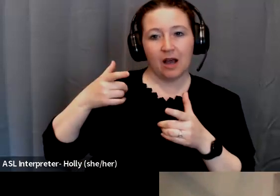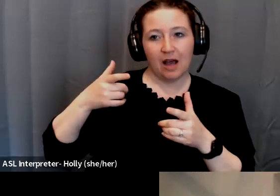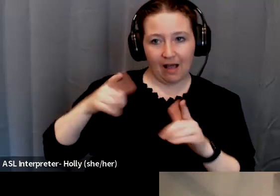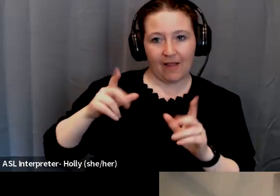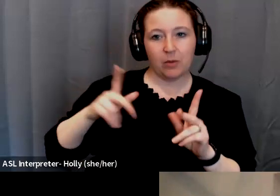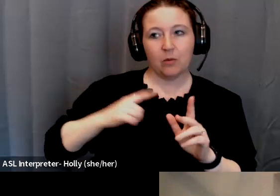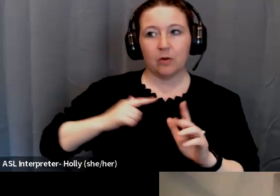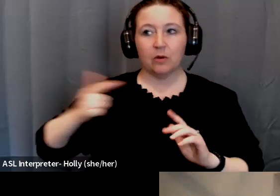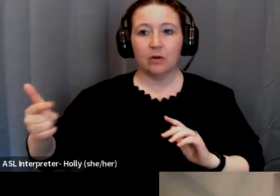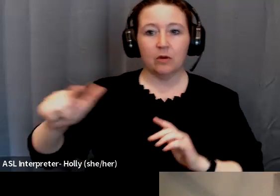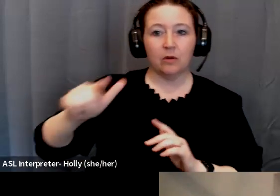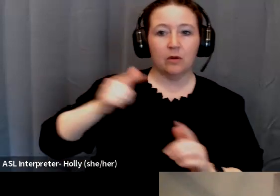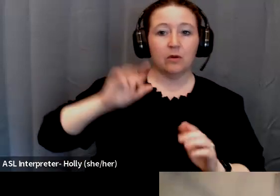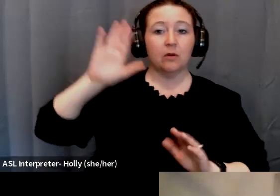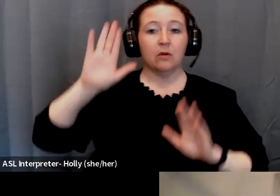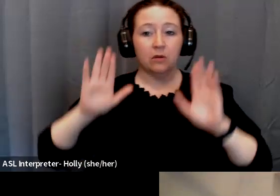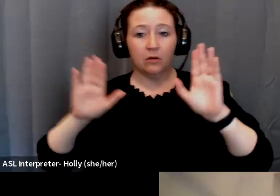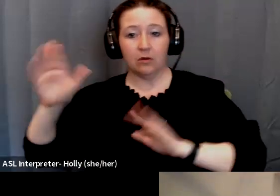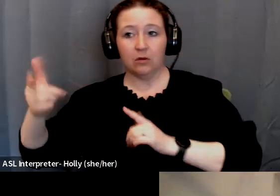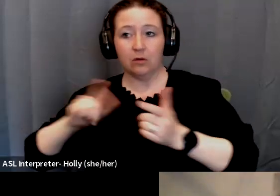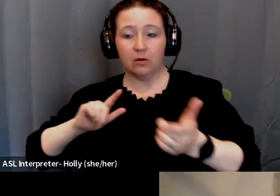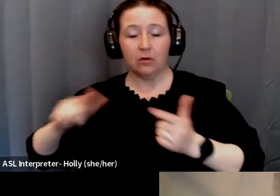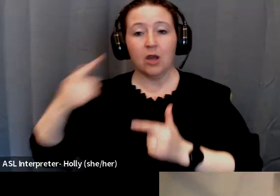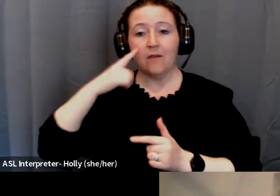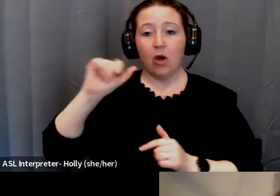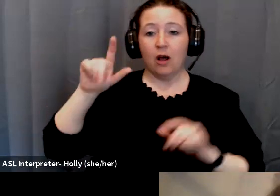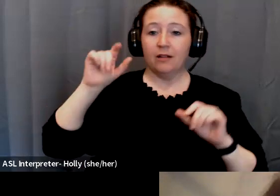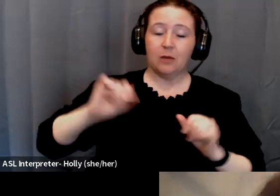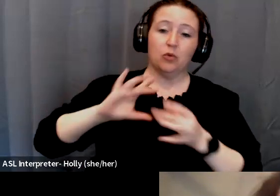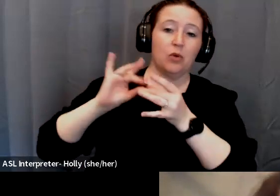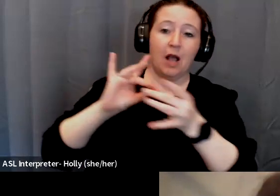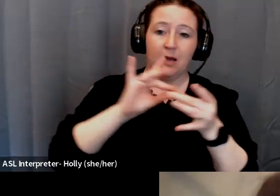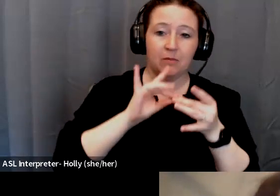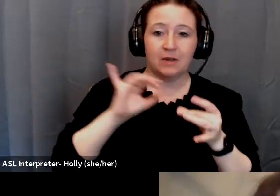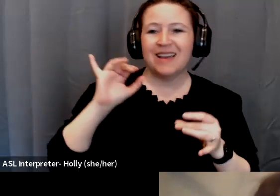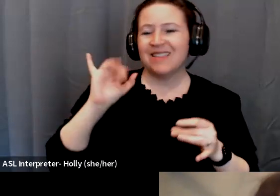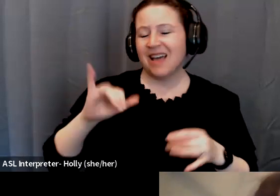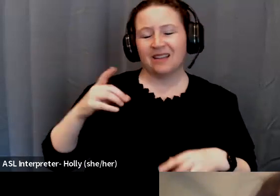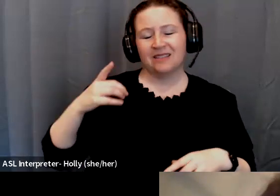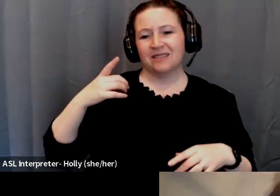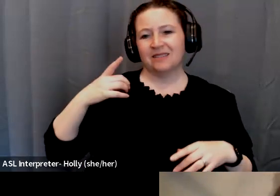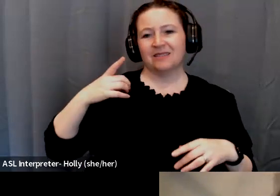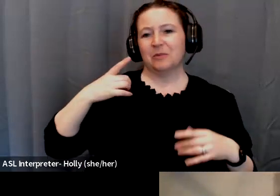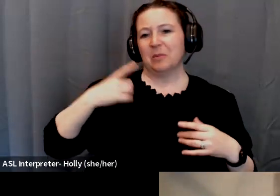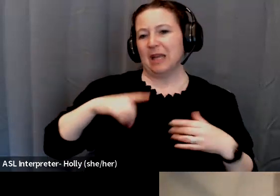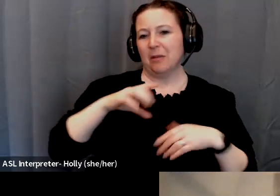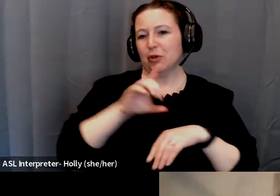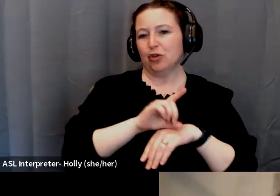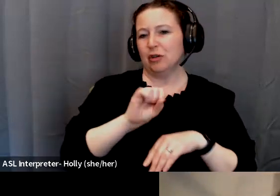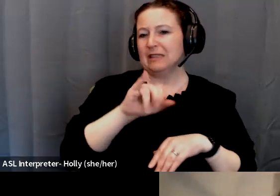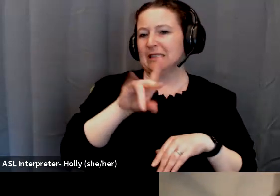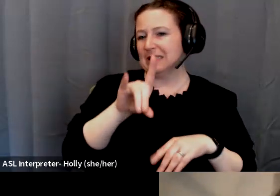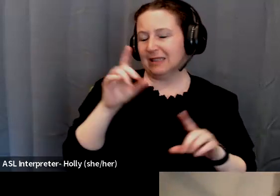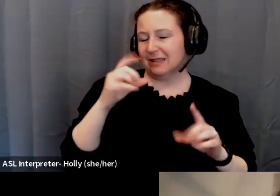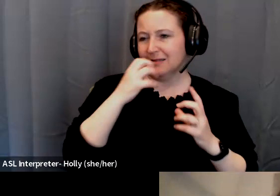organized way so that everyone's voice is heard. That's what the Minneapolis Area Synod cares about. They care about making sure